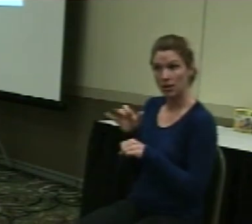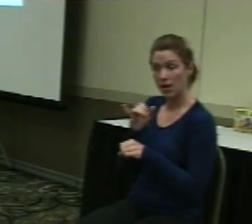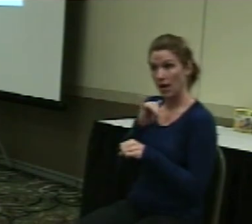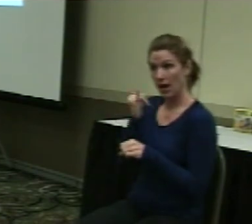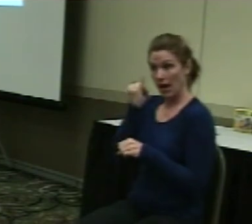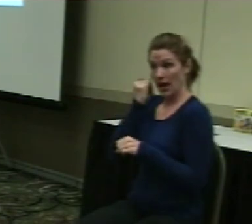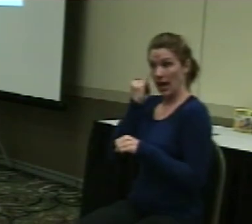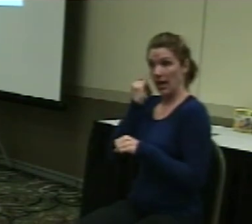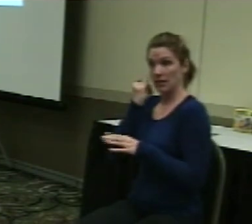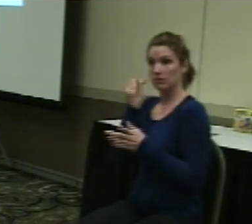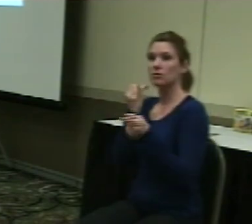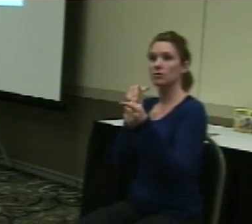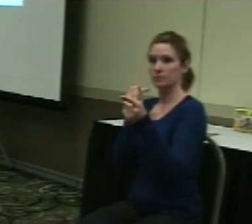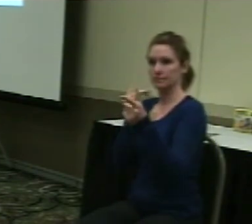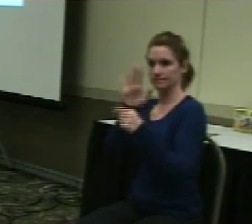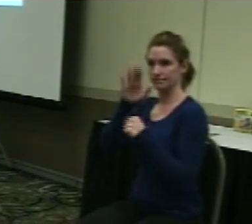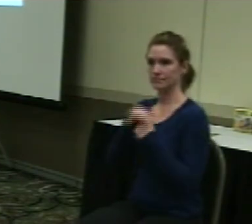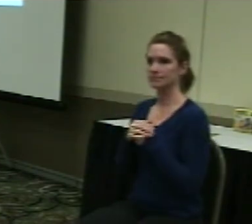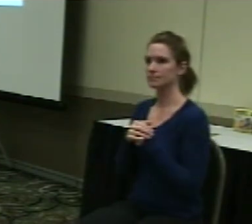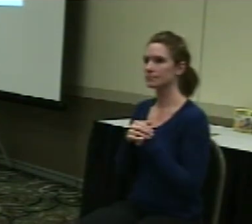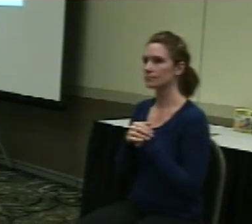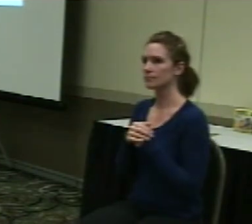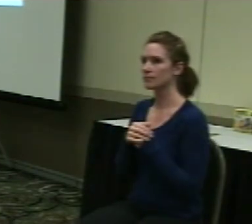way the child is showing rude, yes, thank you.